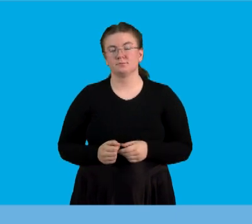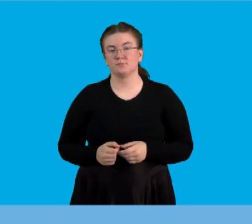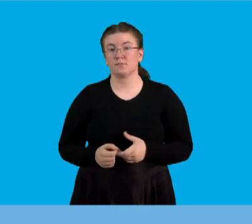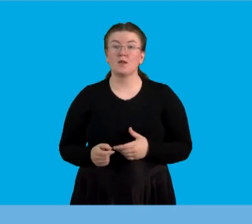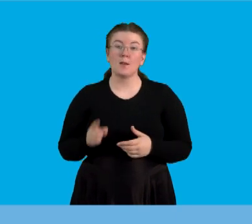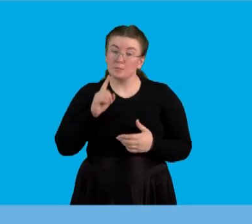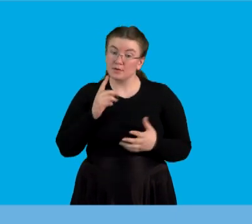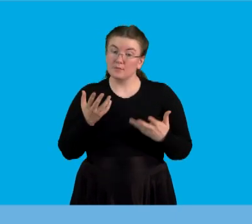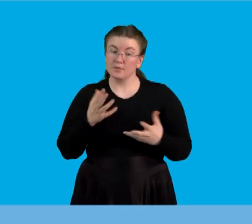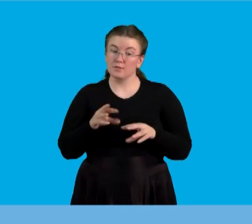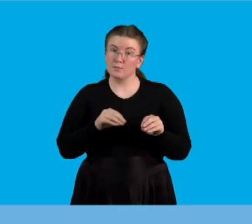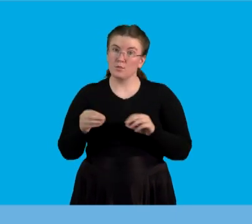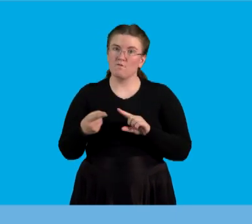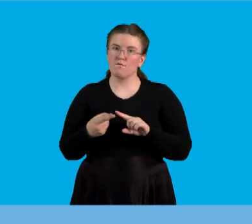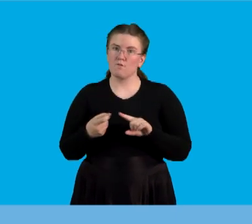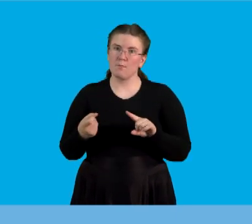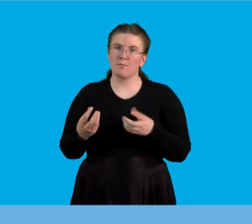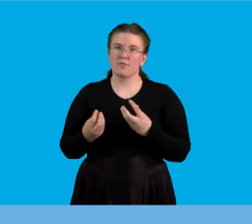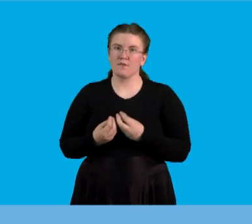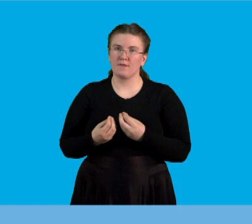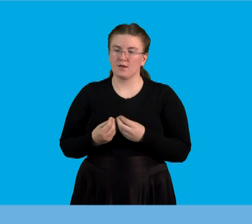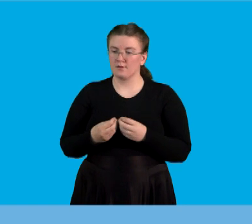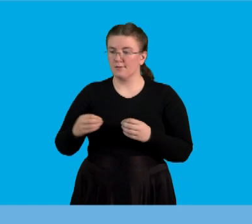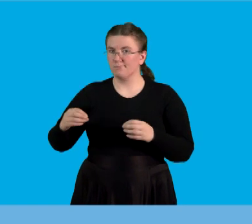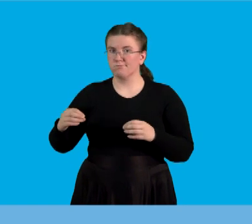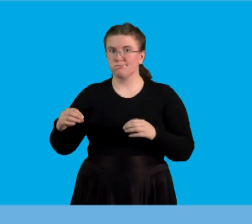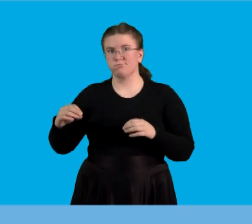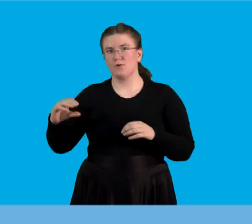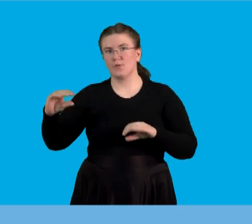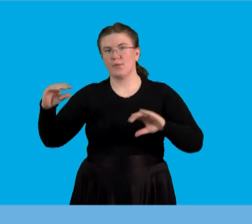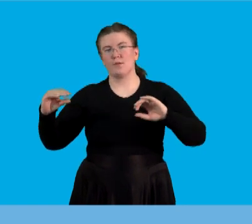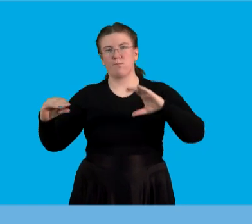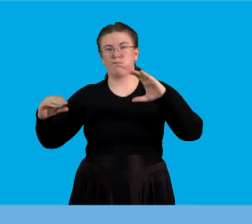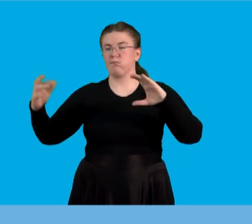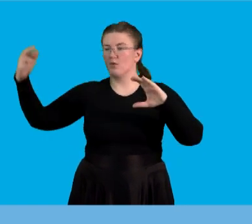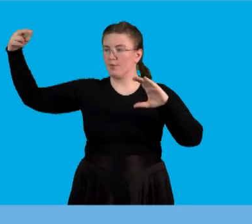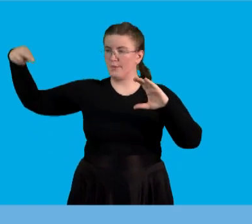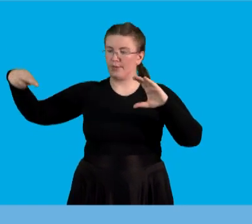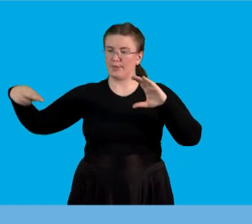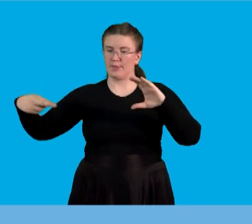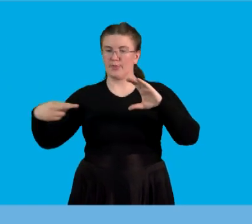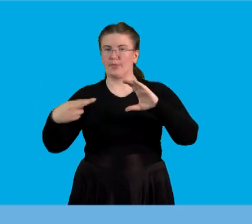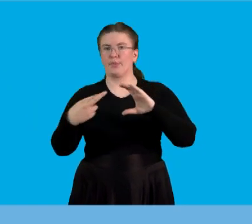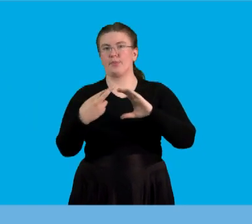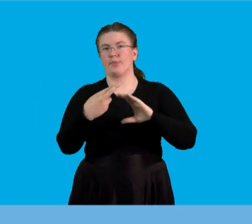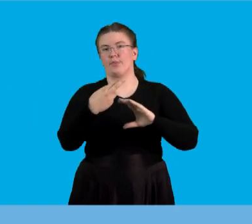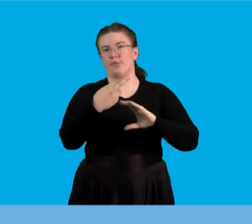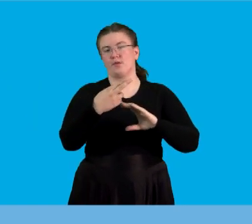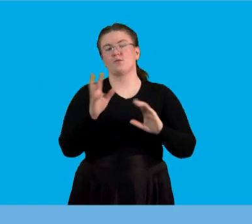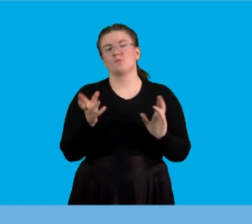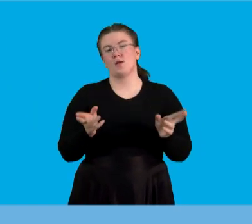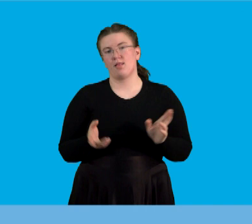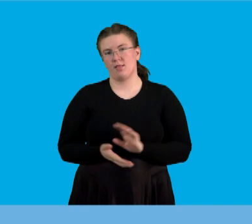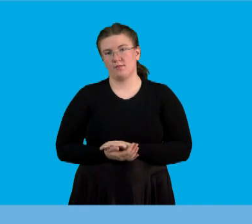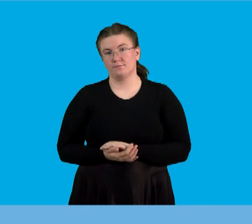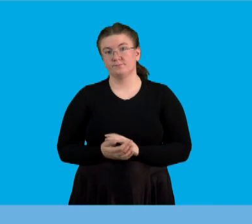bend towards the normal if it is moving from a less dense to a more dense medium. So therefore, the answer to